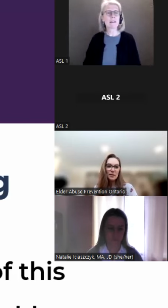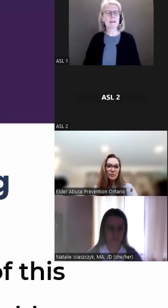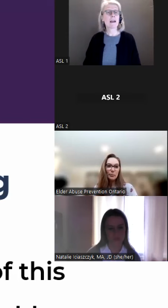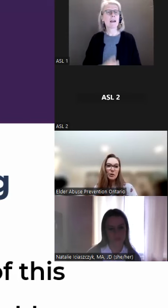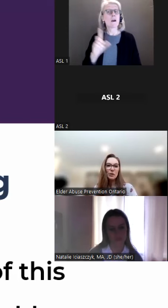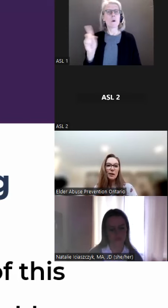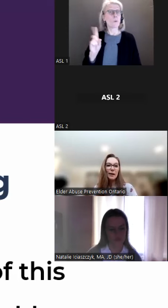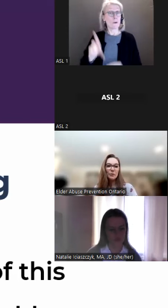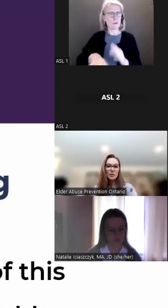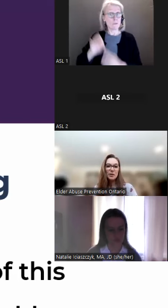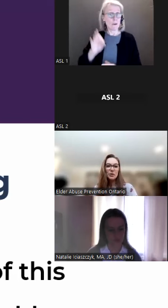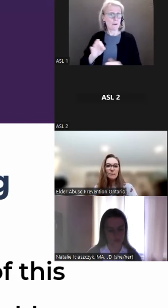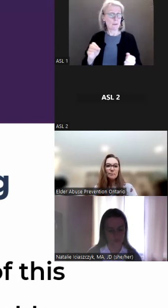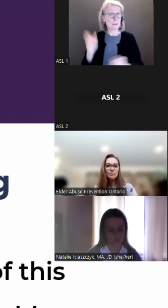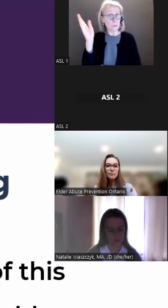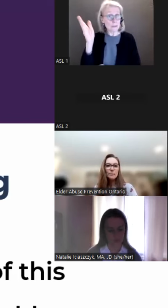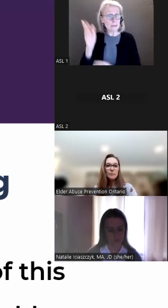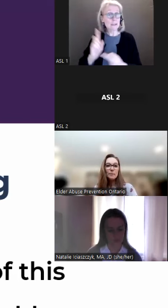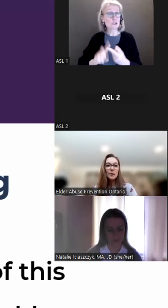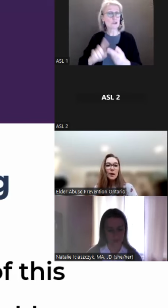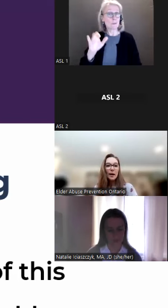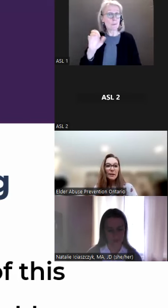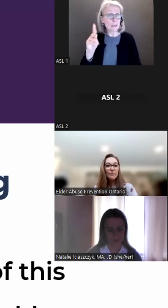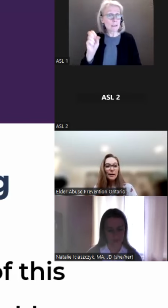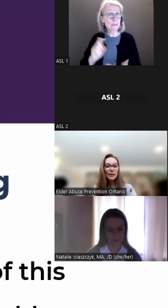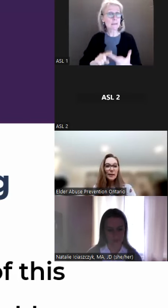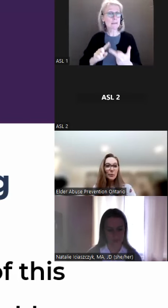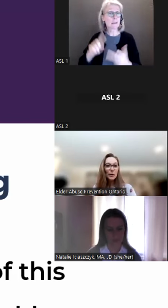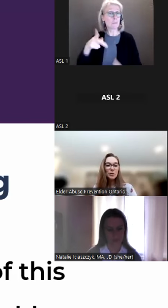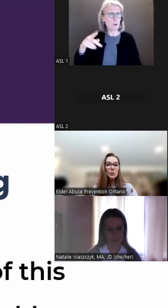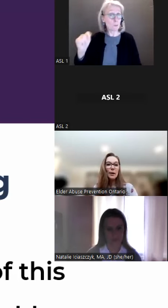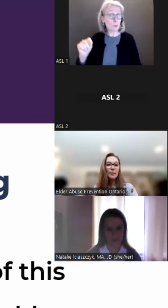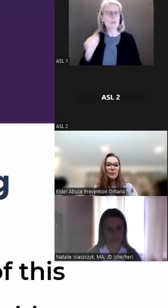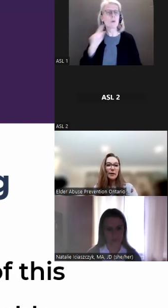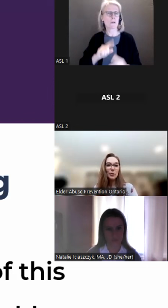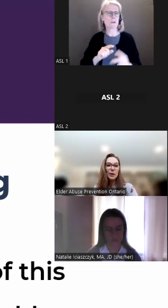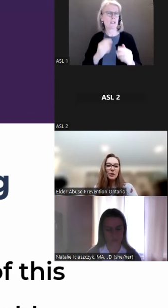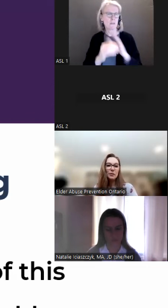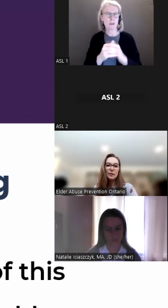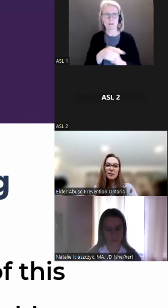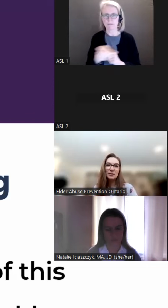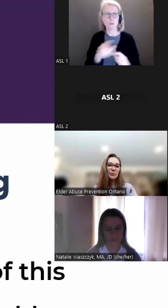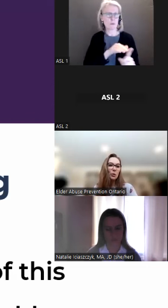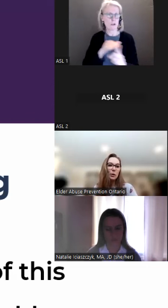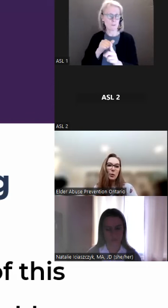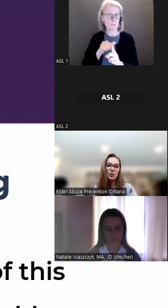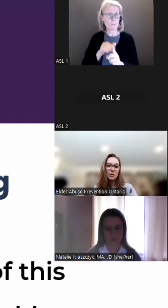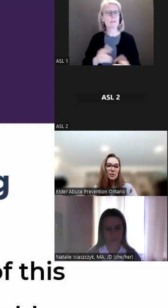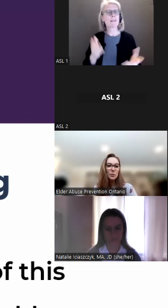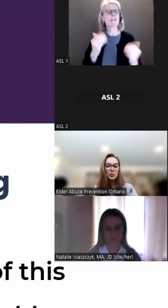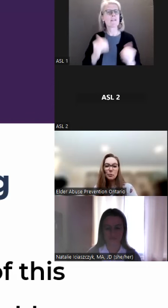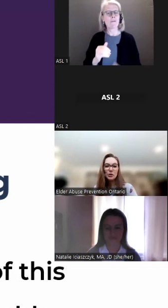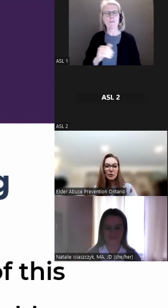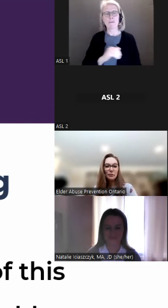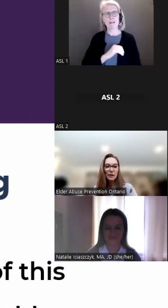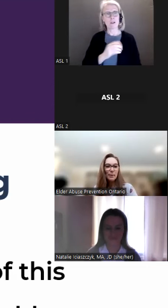to find this information after the session. And finally, we do have an evaluation. It's 7 quick